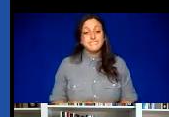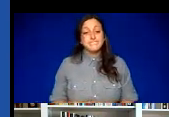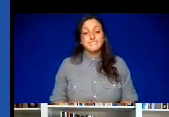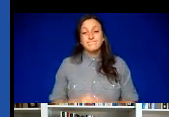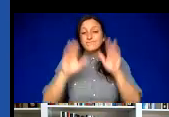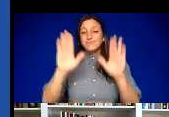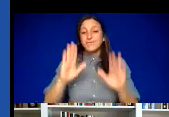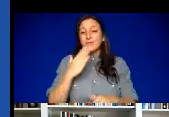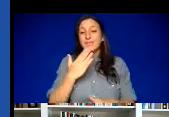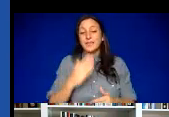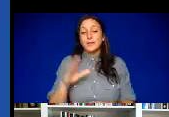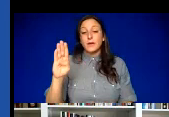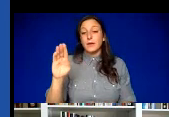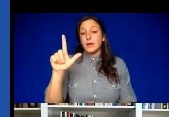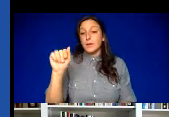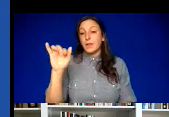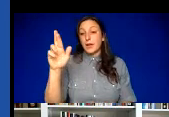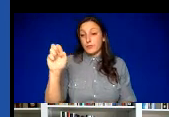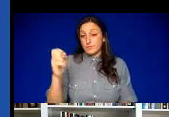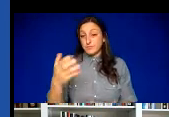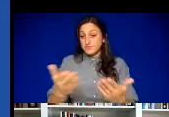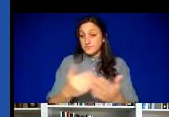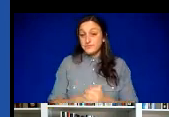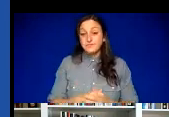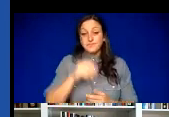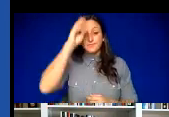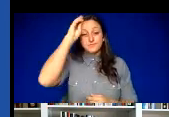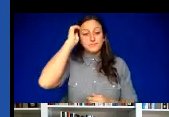Great, thank you. Blair, we'll go to you.